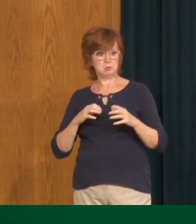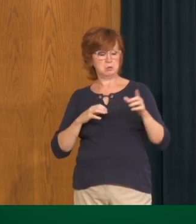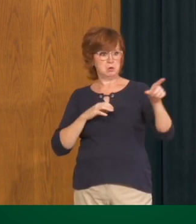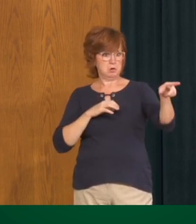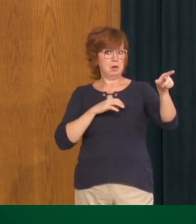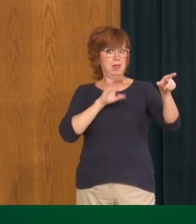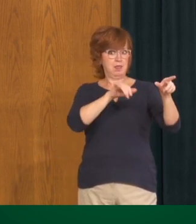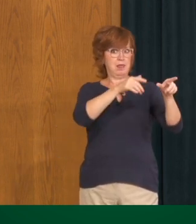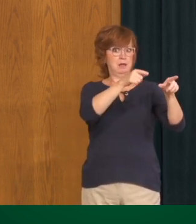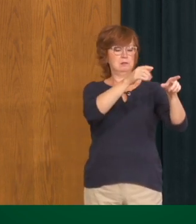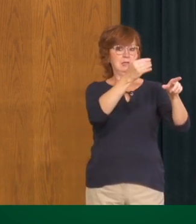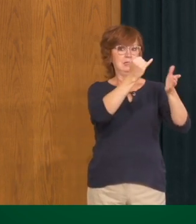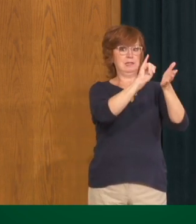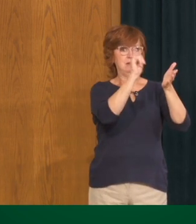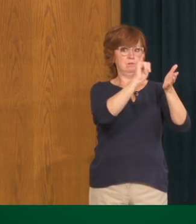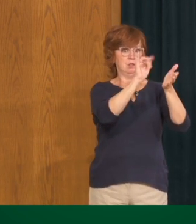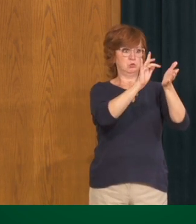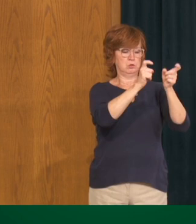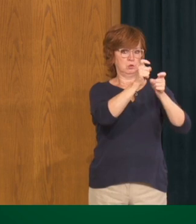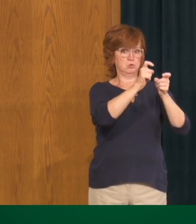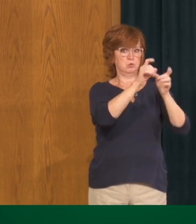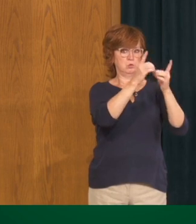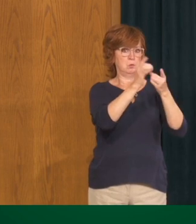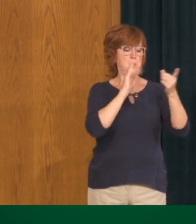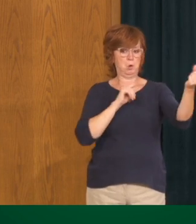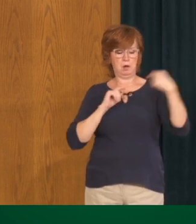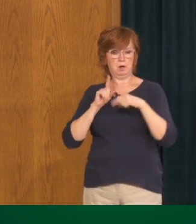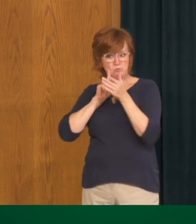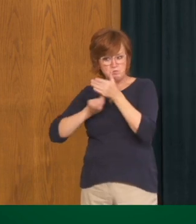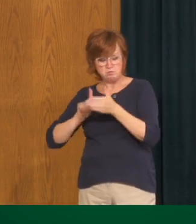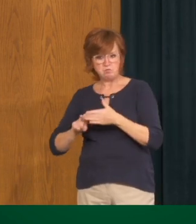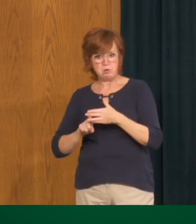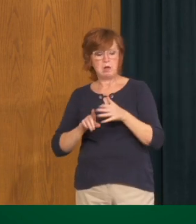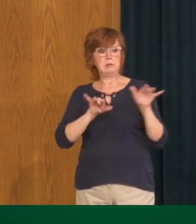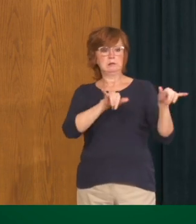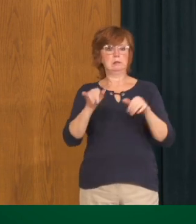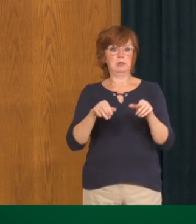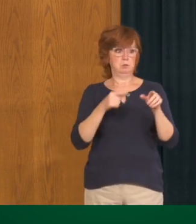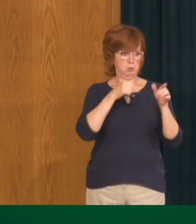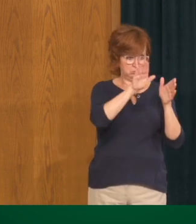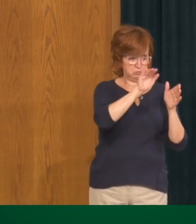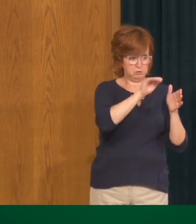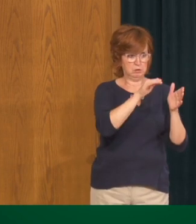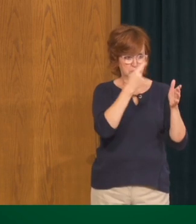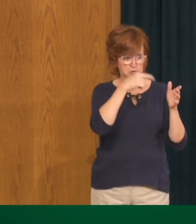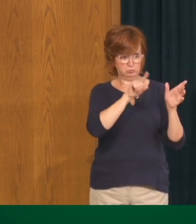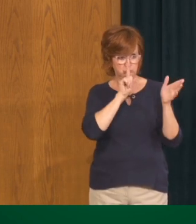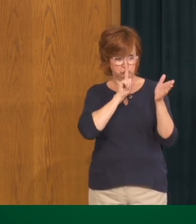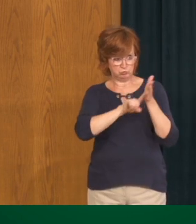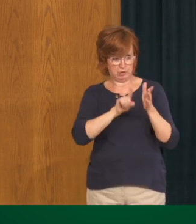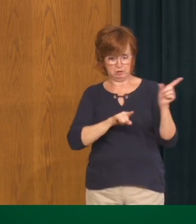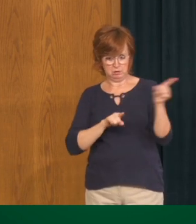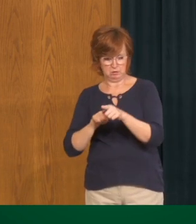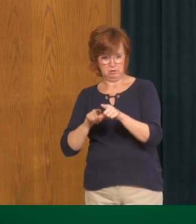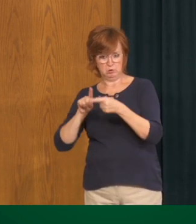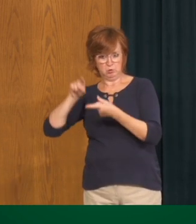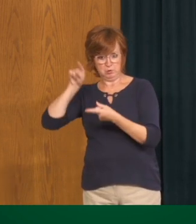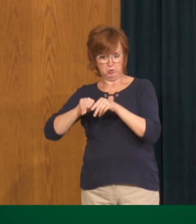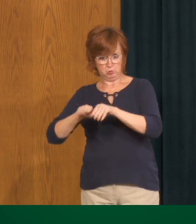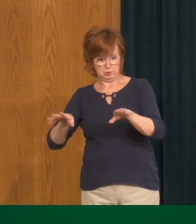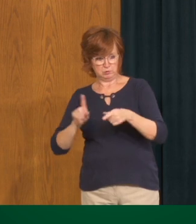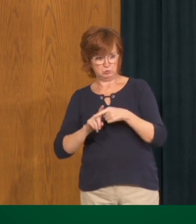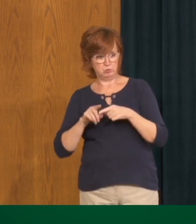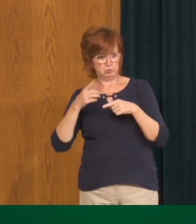ensure that there's no risk of COVID transmission from products that come from that facility. We'll take our next question on the phone